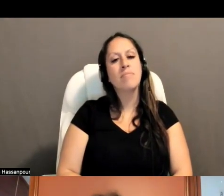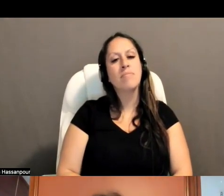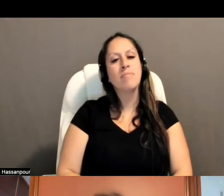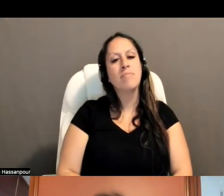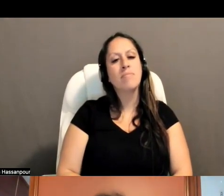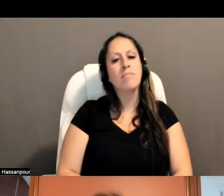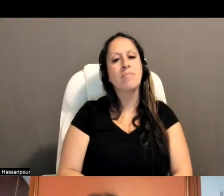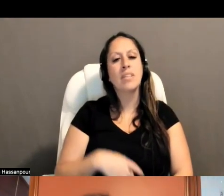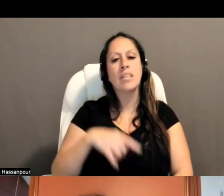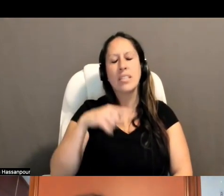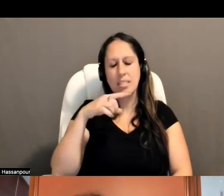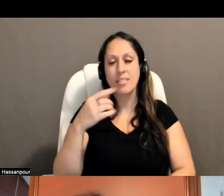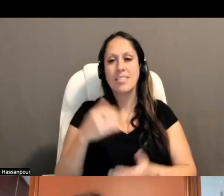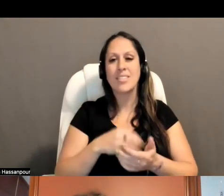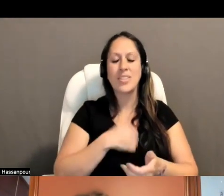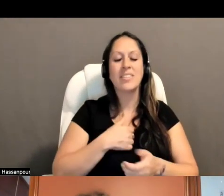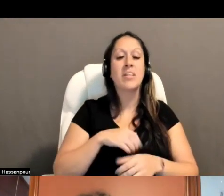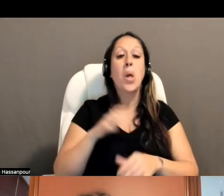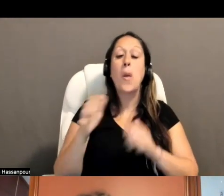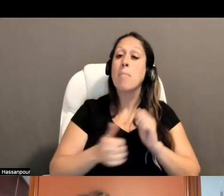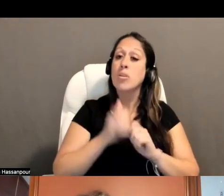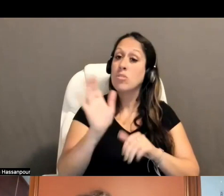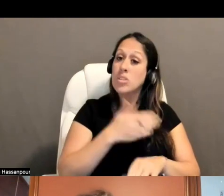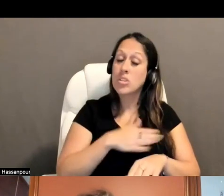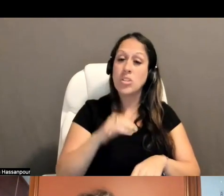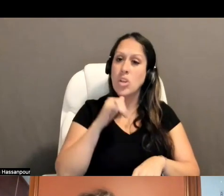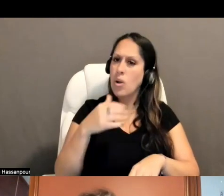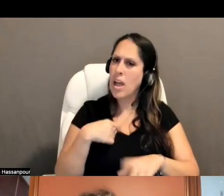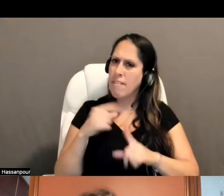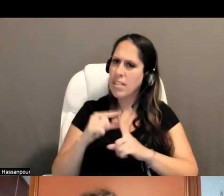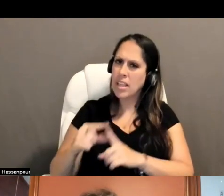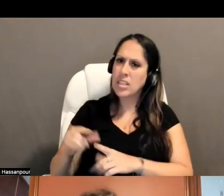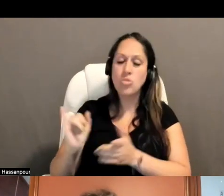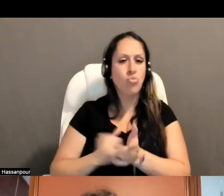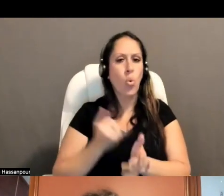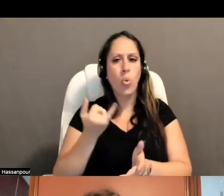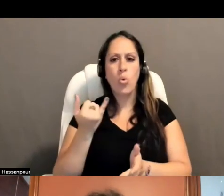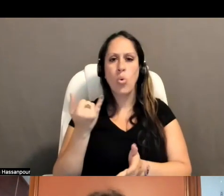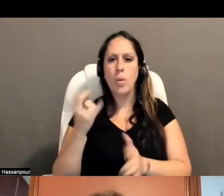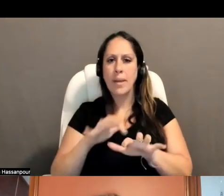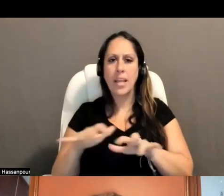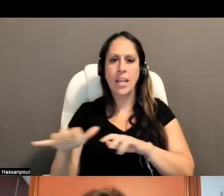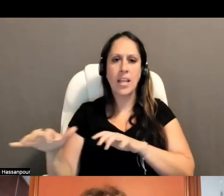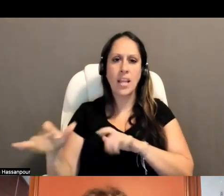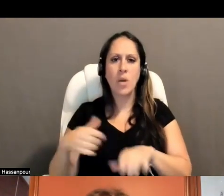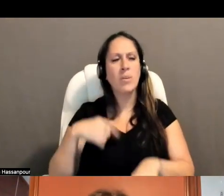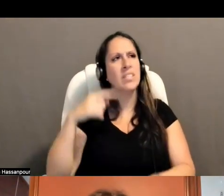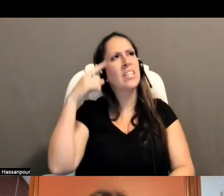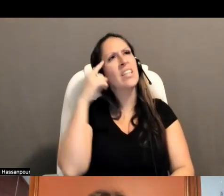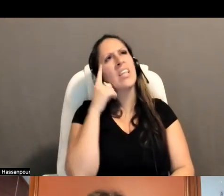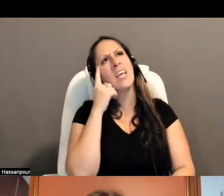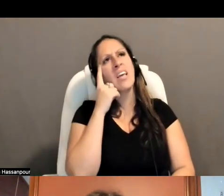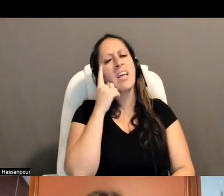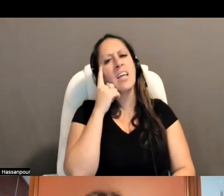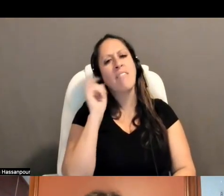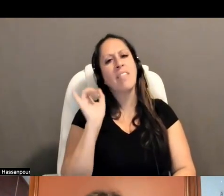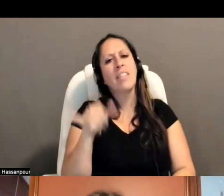I'm going to sneeze again. I'm sorry. Most of your songs don't have lyrics either. They're just piano. It's funny. I was just thinking of